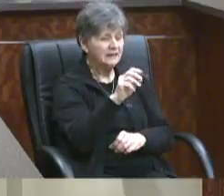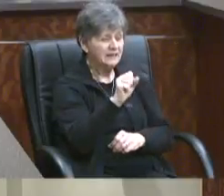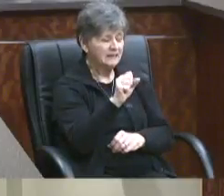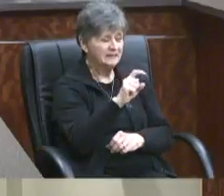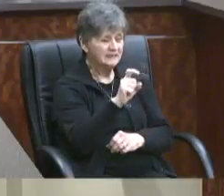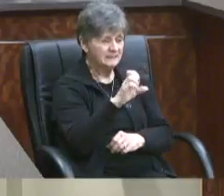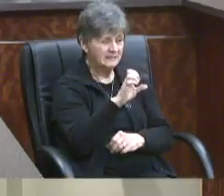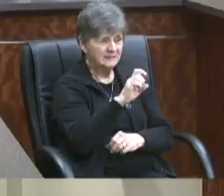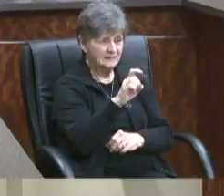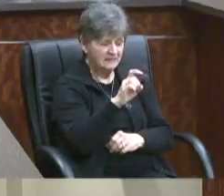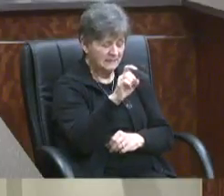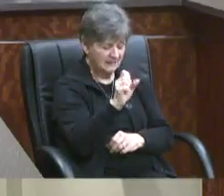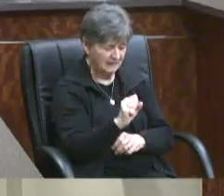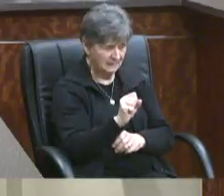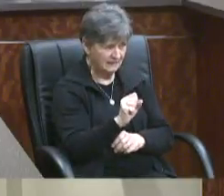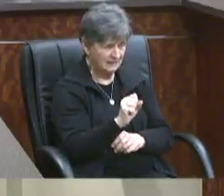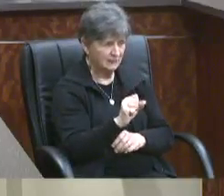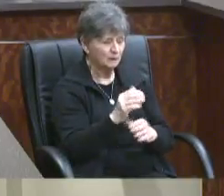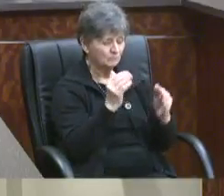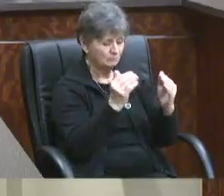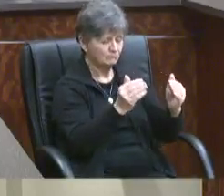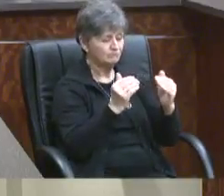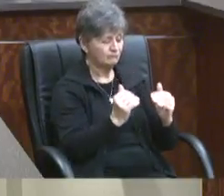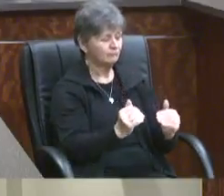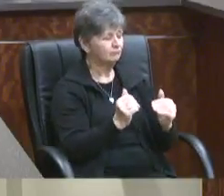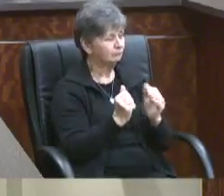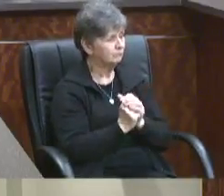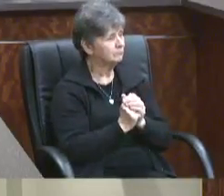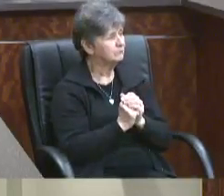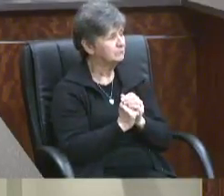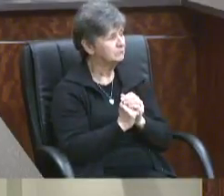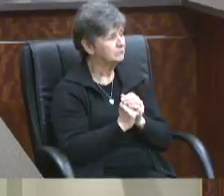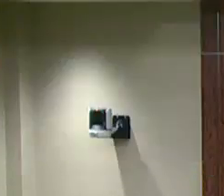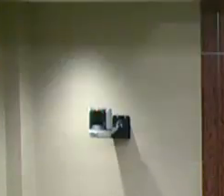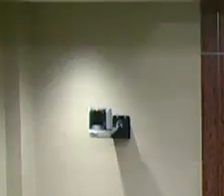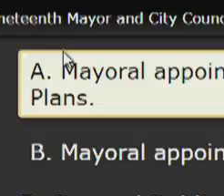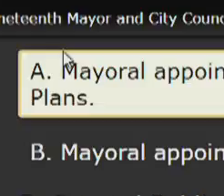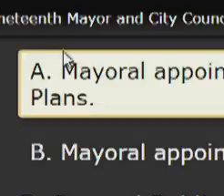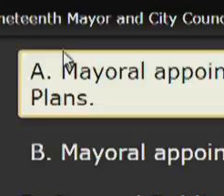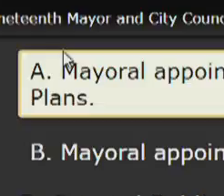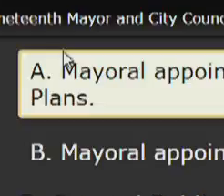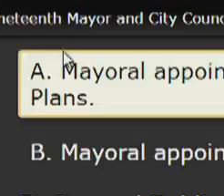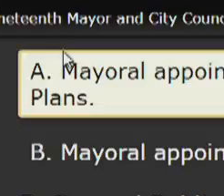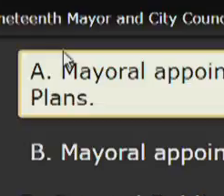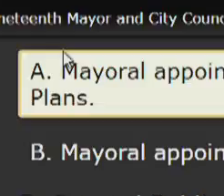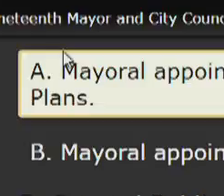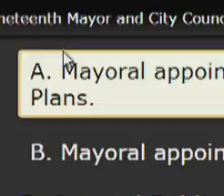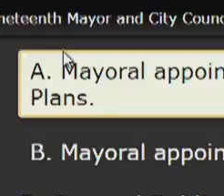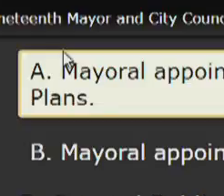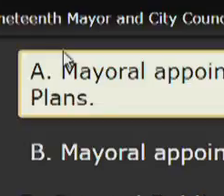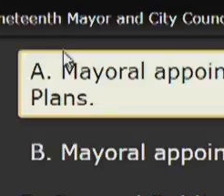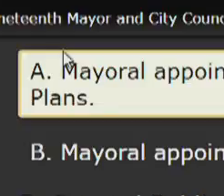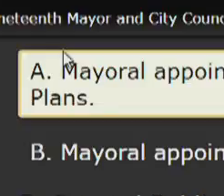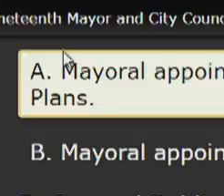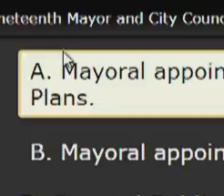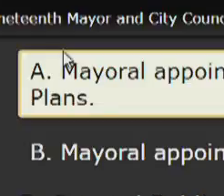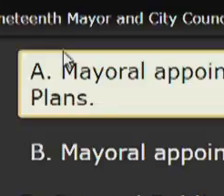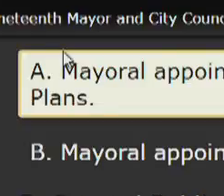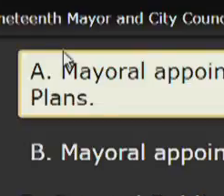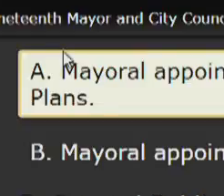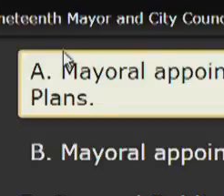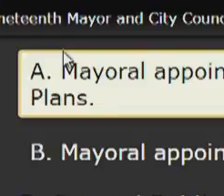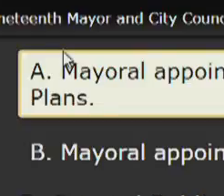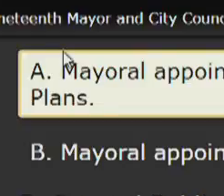to the second part of mayoral appointments. It's the appointment of Brian S. Keys, the Community